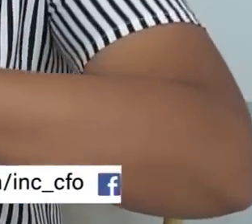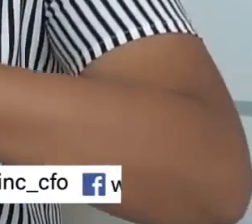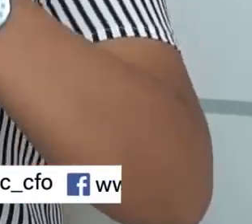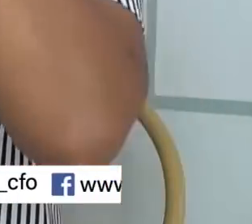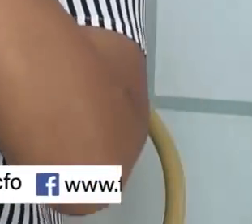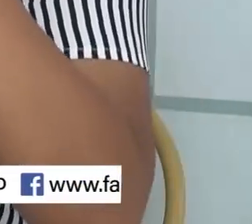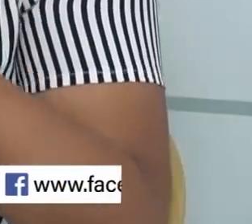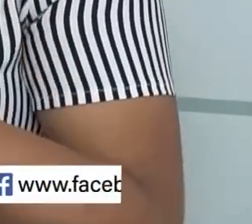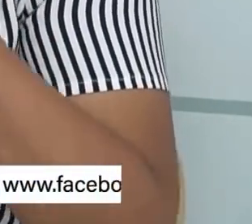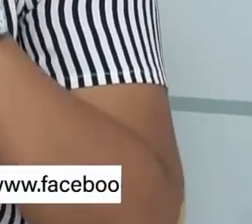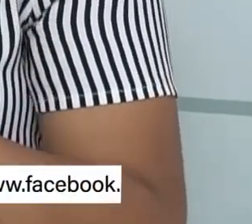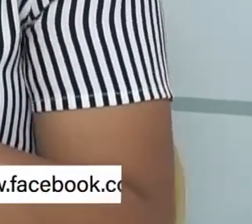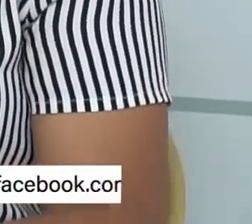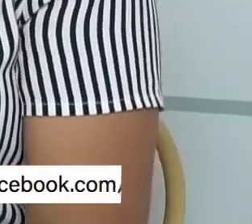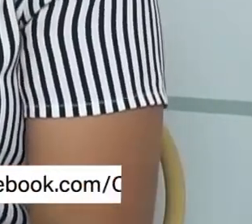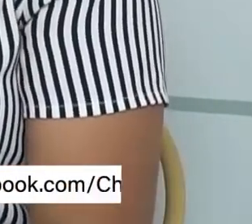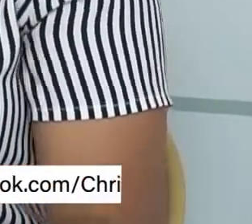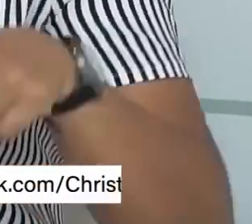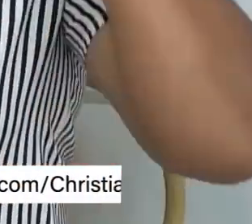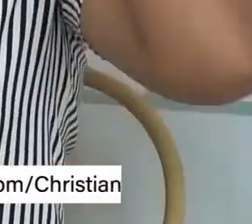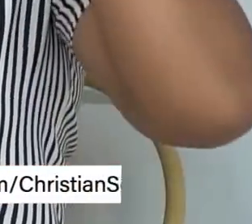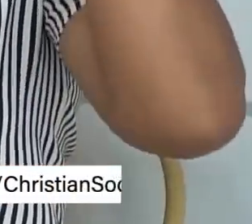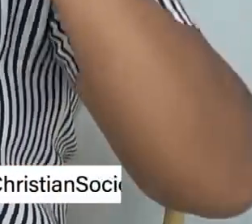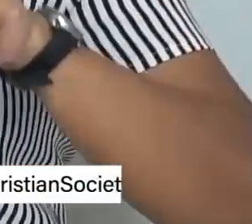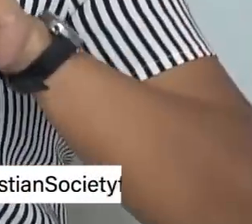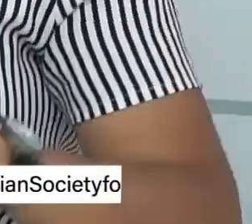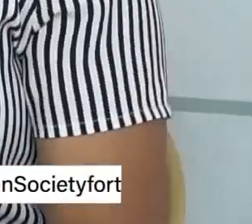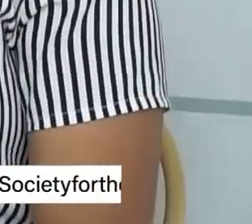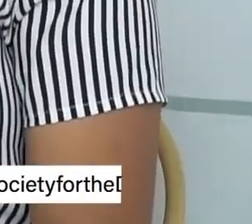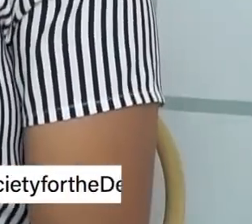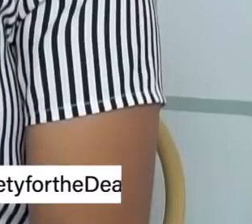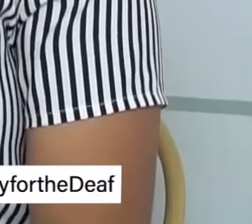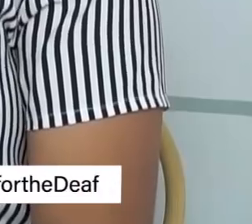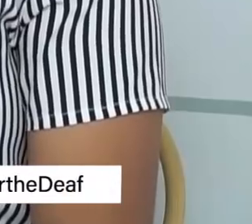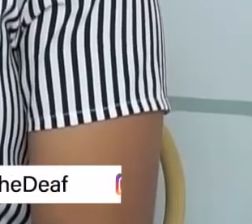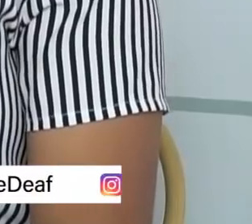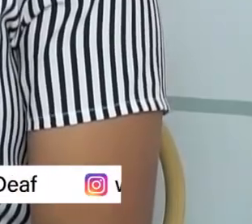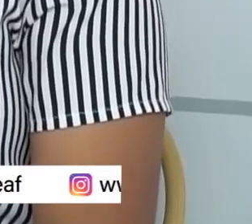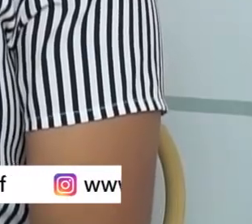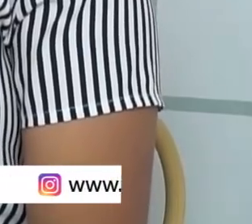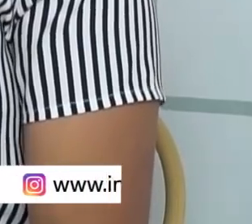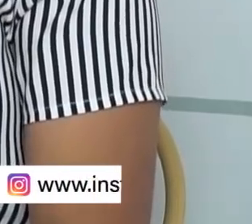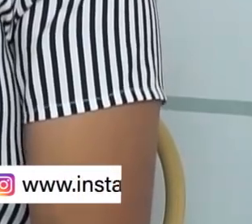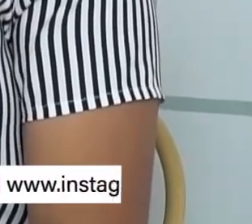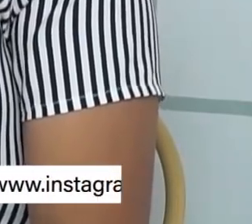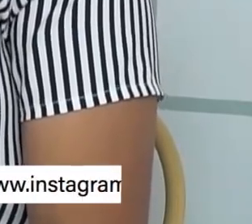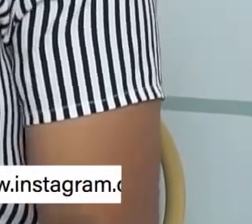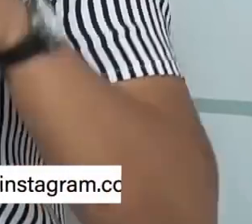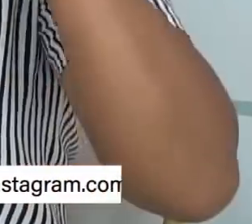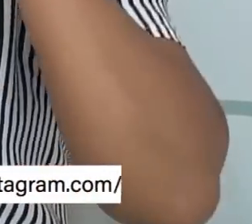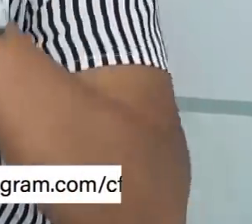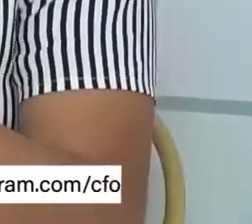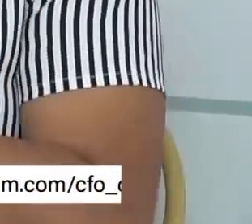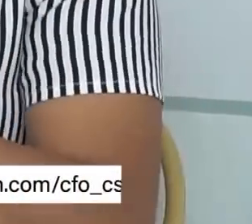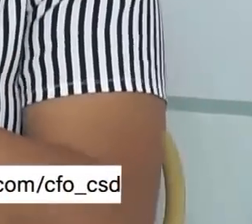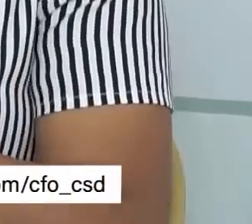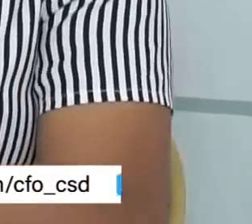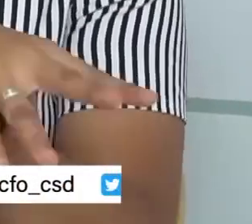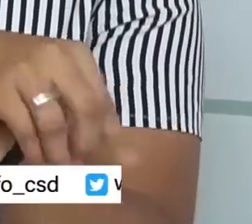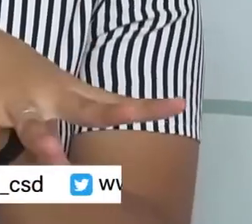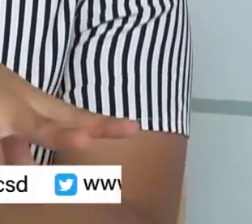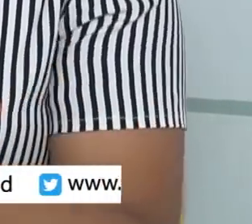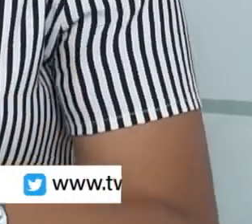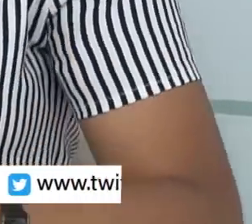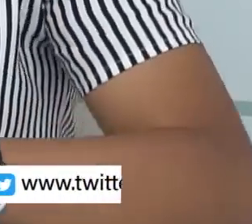In my experience, it's hard to look for friends for hearing people can't understand me. I also experience